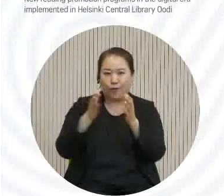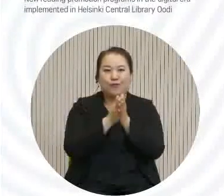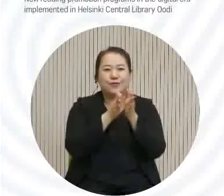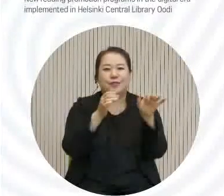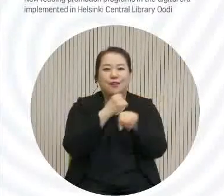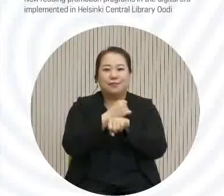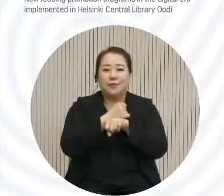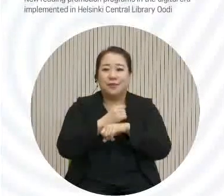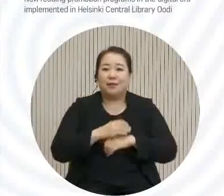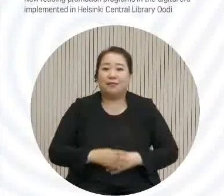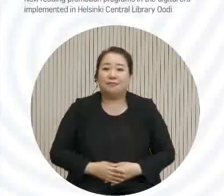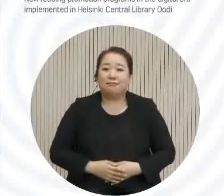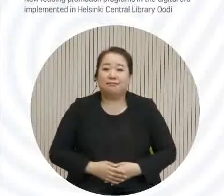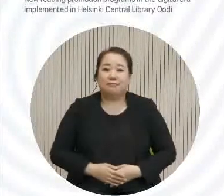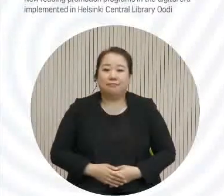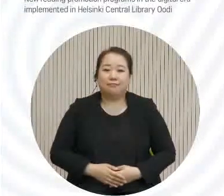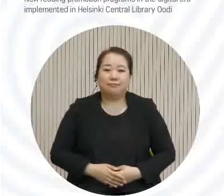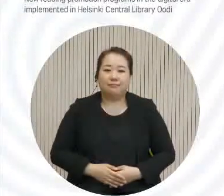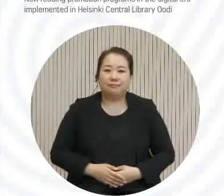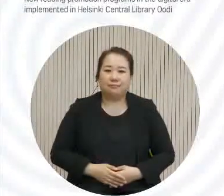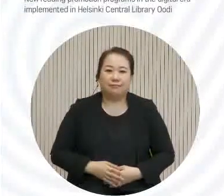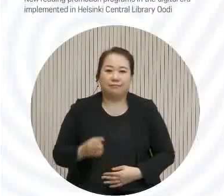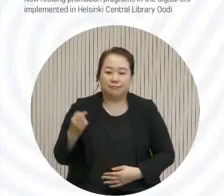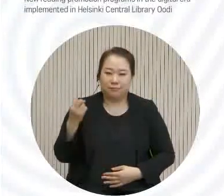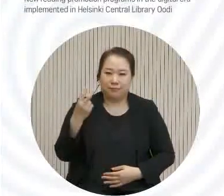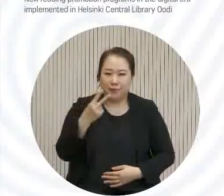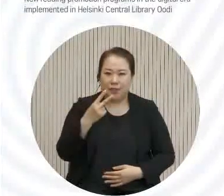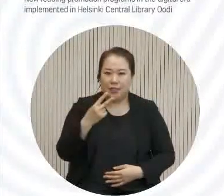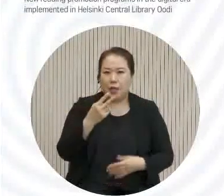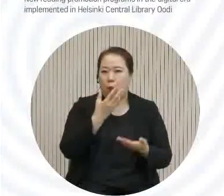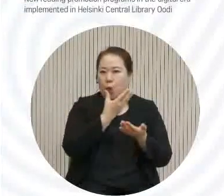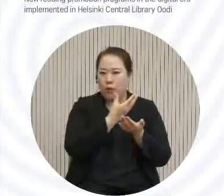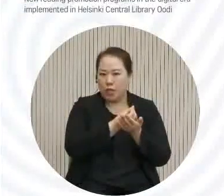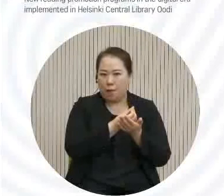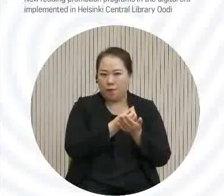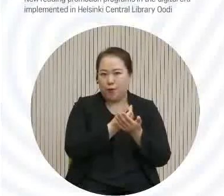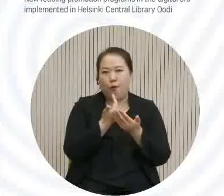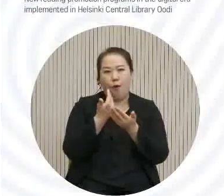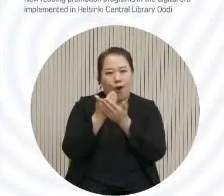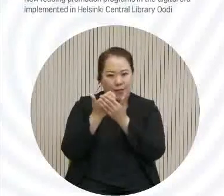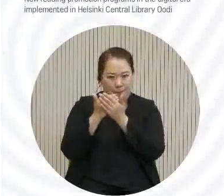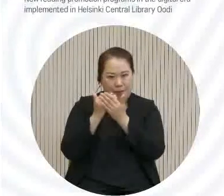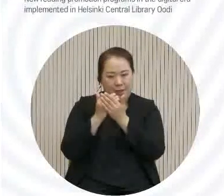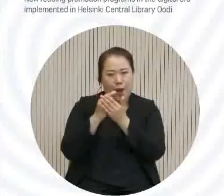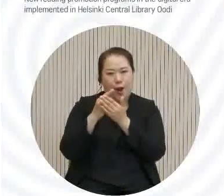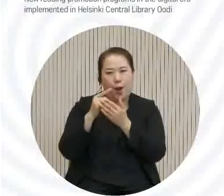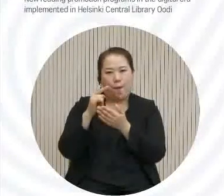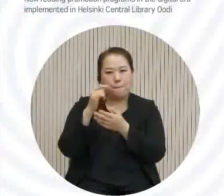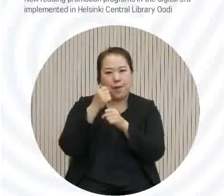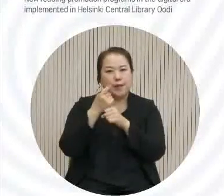with the stop-motion app, where the words appear one by one in the video.